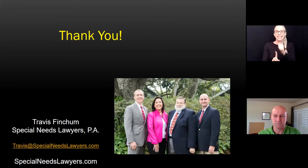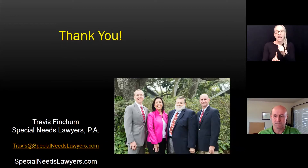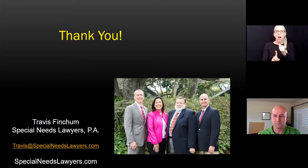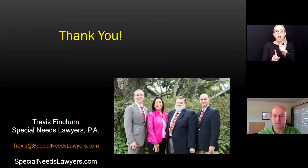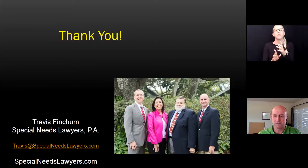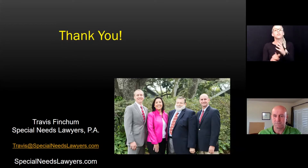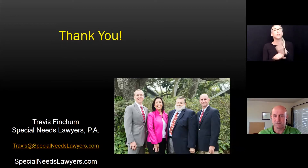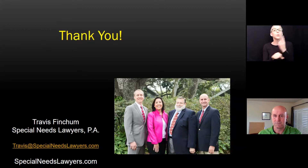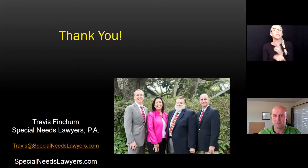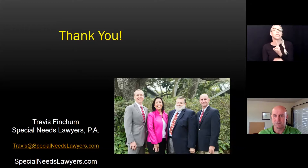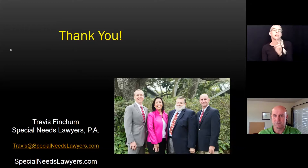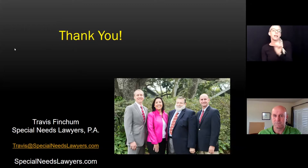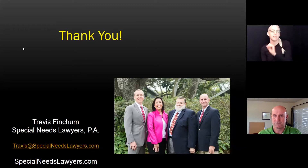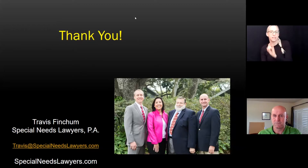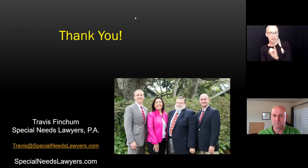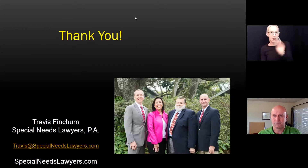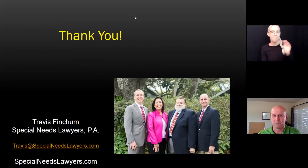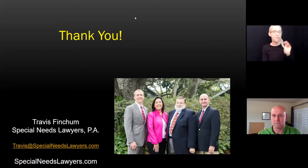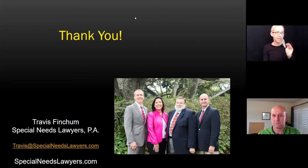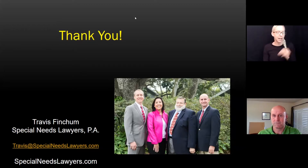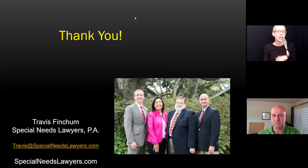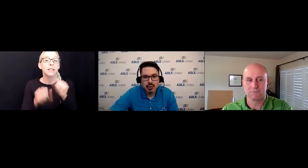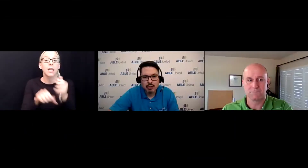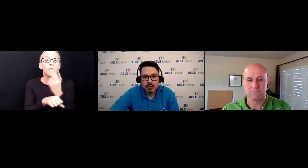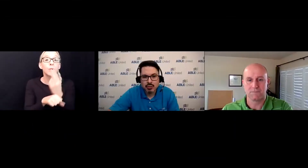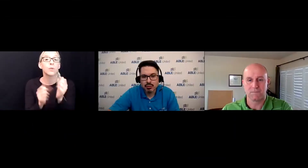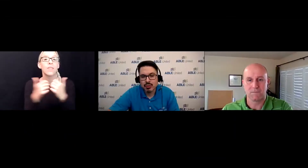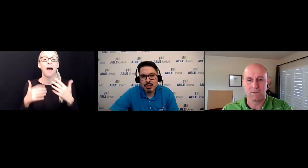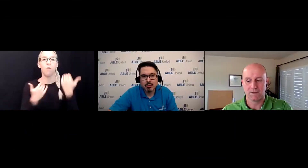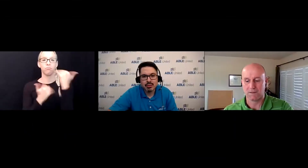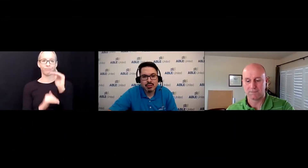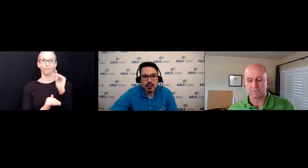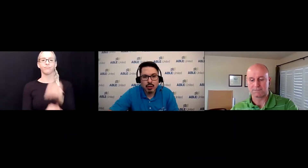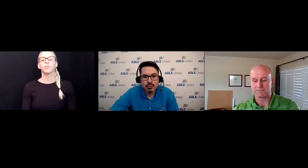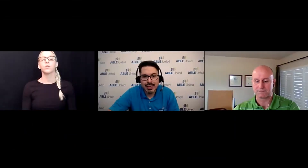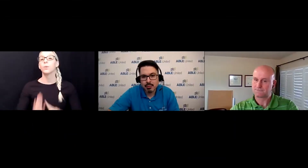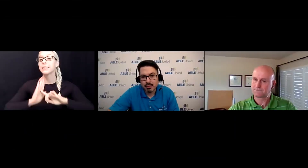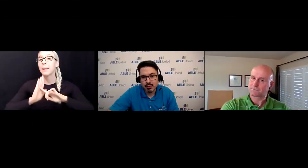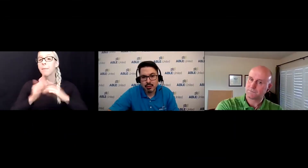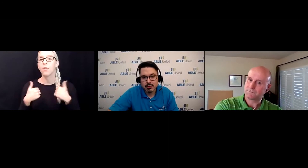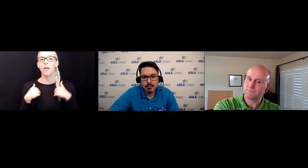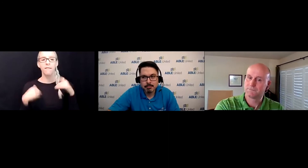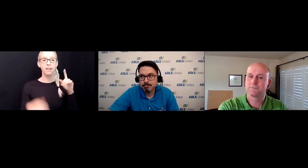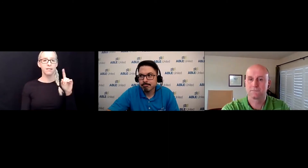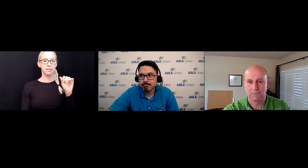can the S&T use funds without any restrictions? So if, for example, let's say they're on DAC